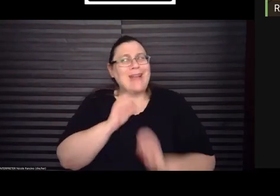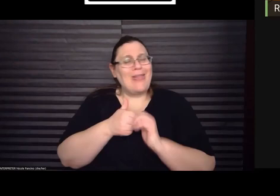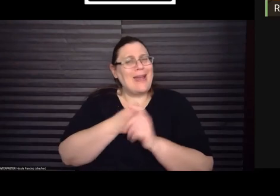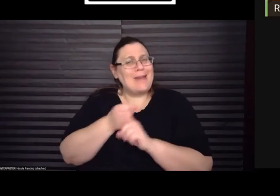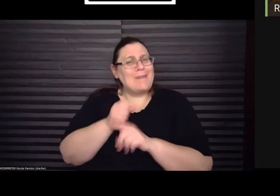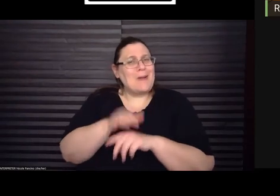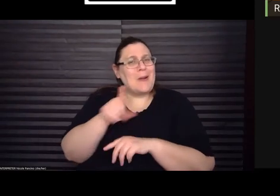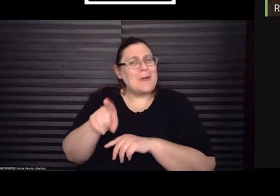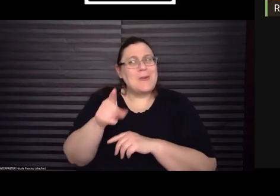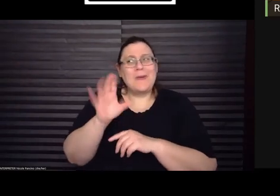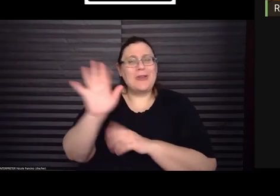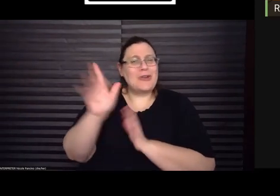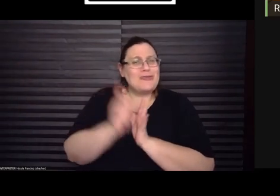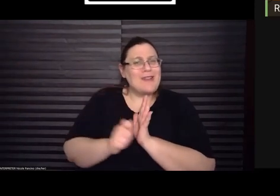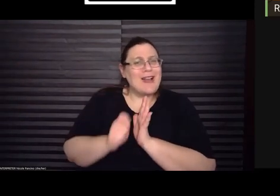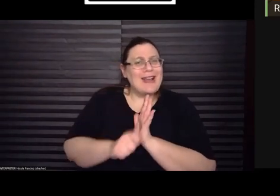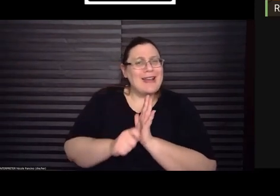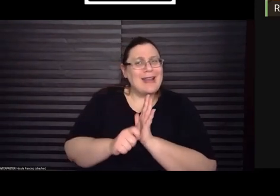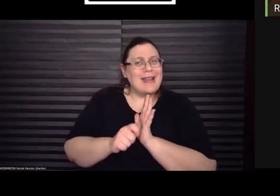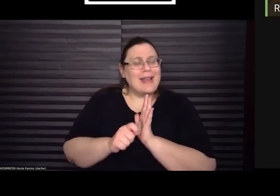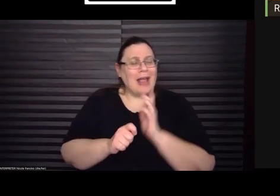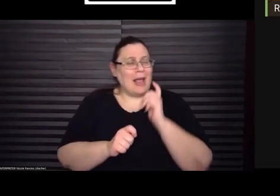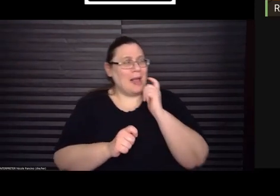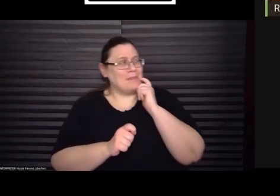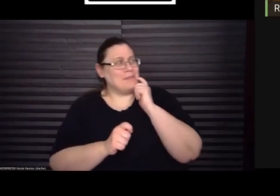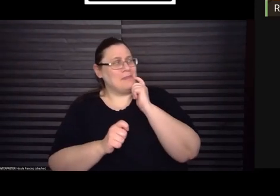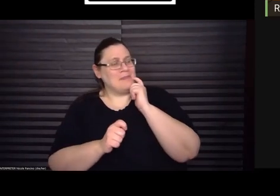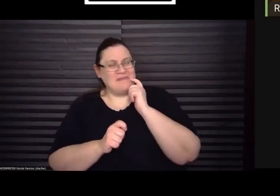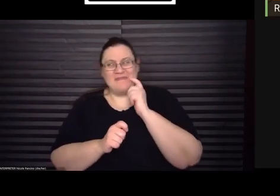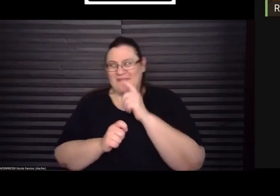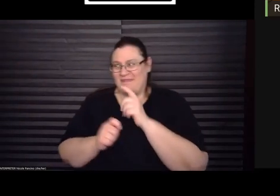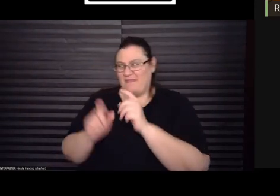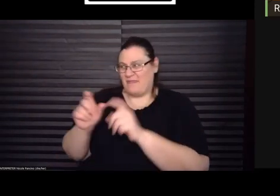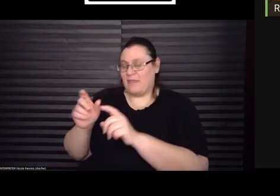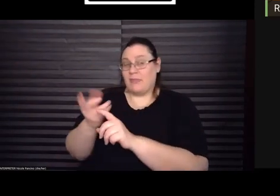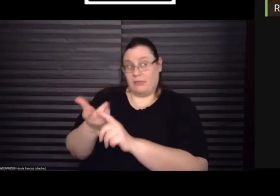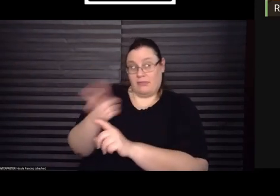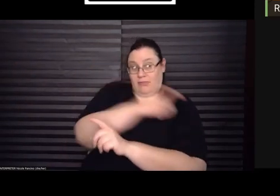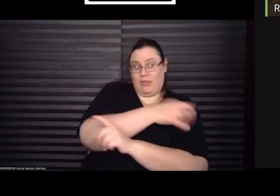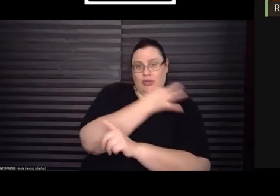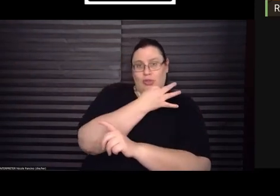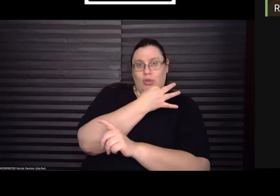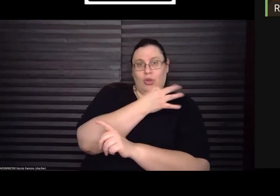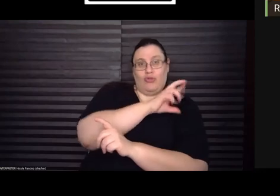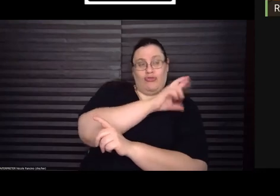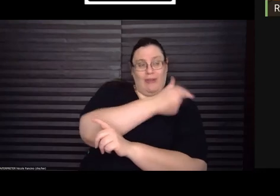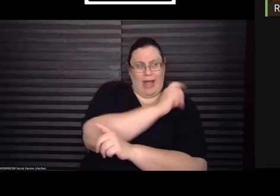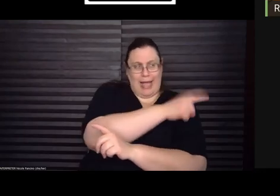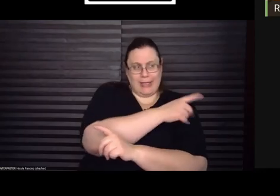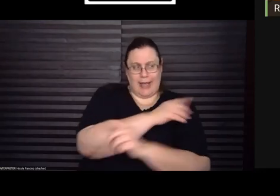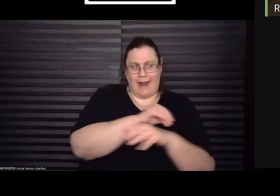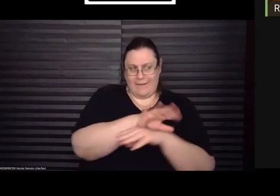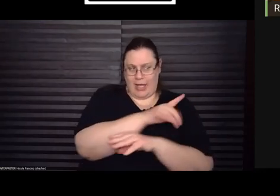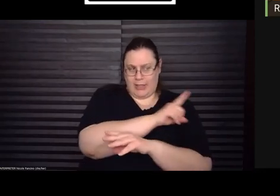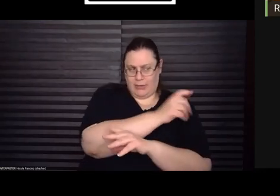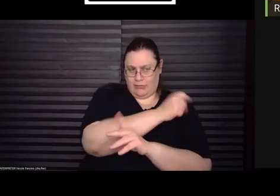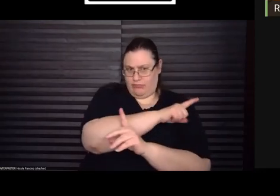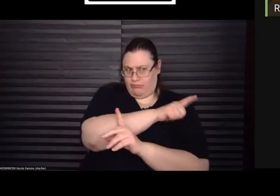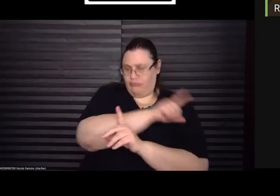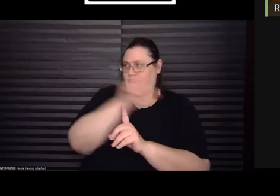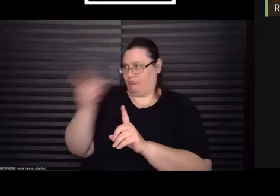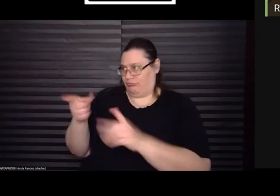did that have on you and your writing? And then I'm going to follow up with you, Rivka, with any advice that maybe you were given that you might want to